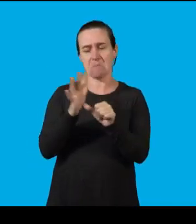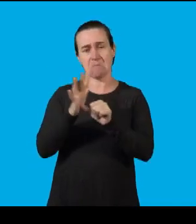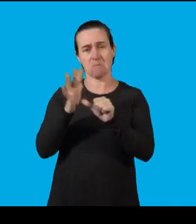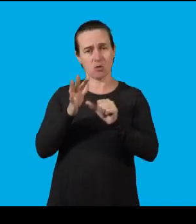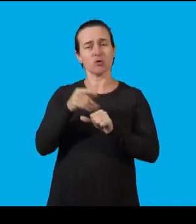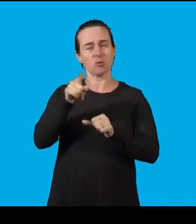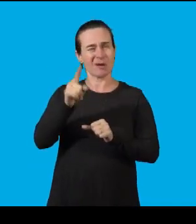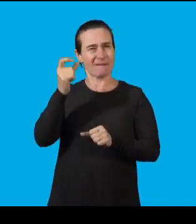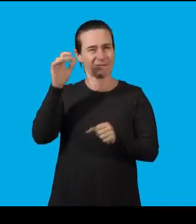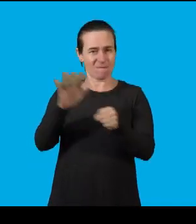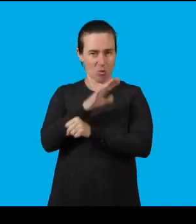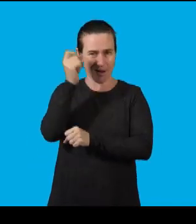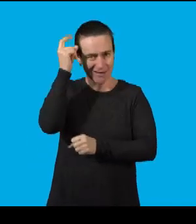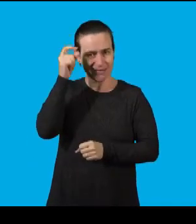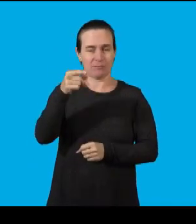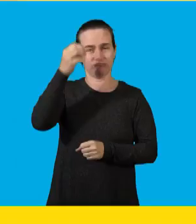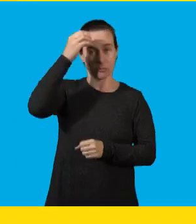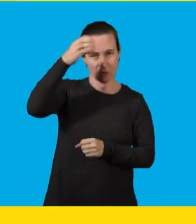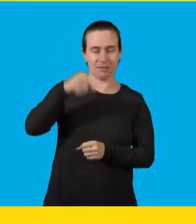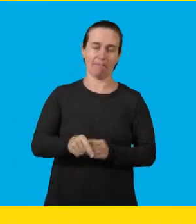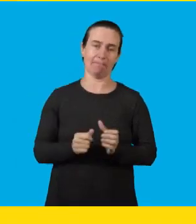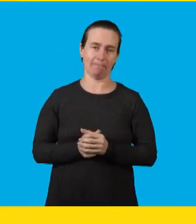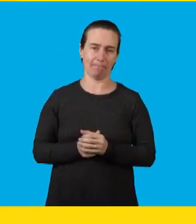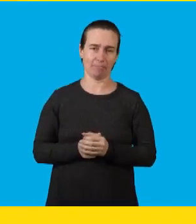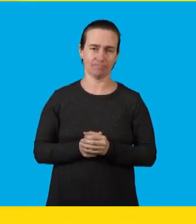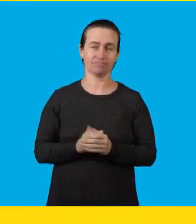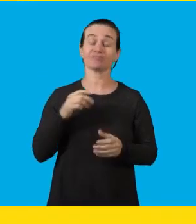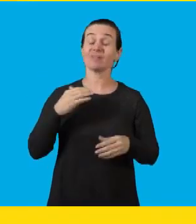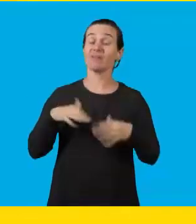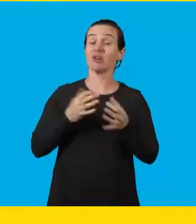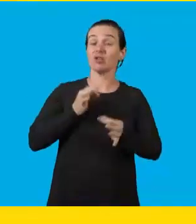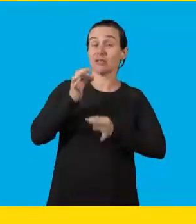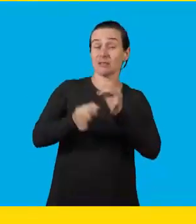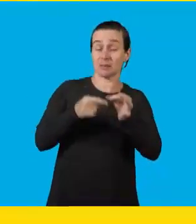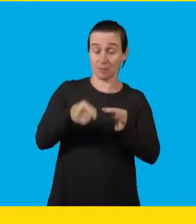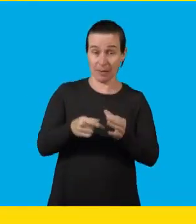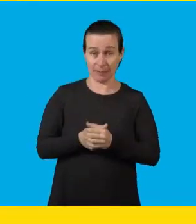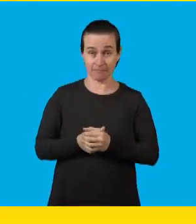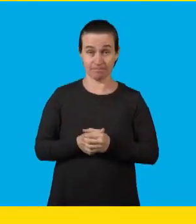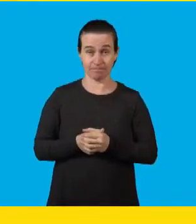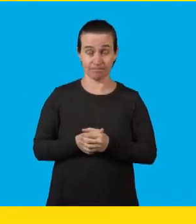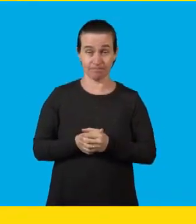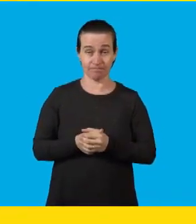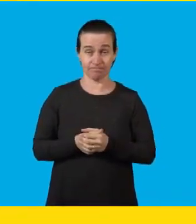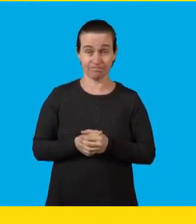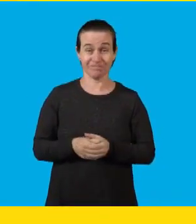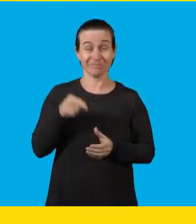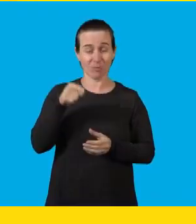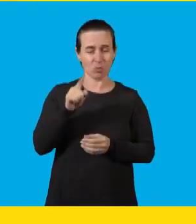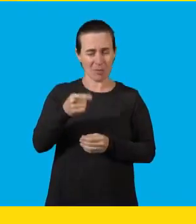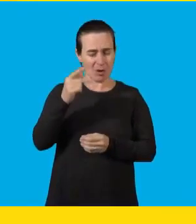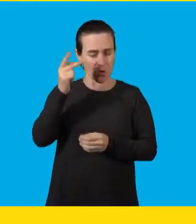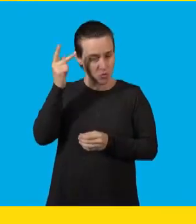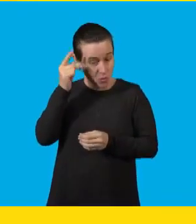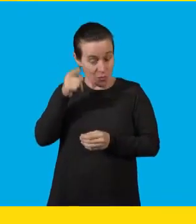important that you really know them. And then I also told you that the importance of knowing